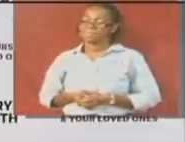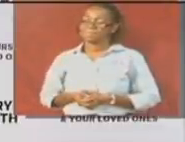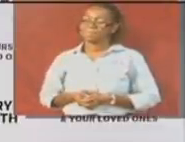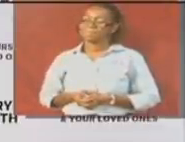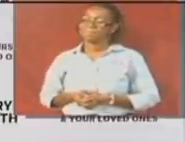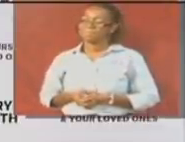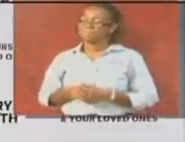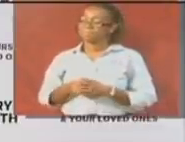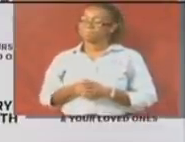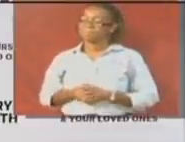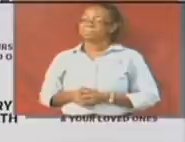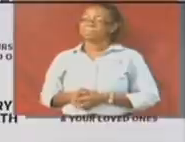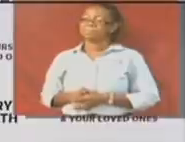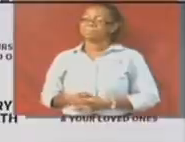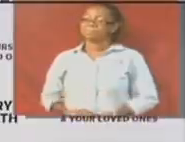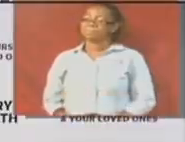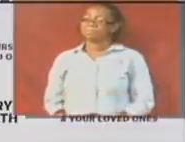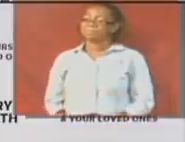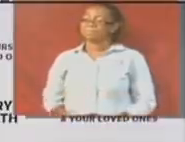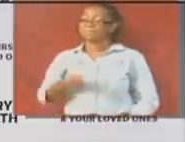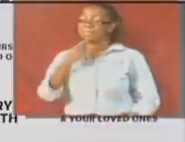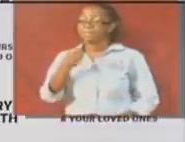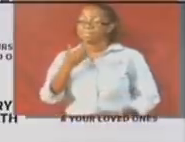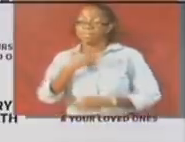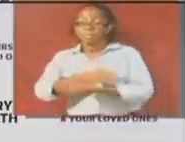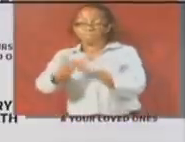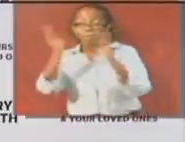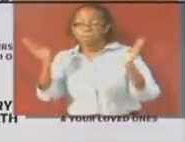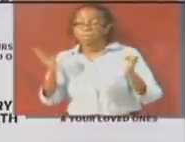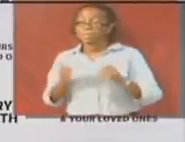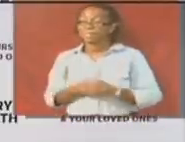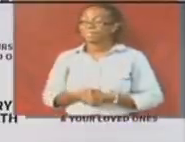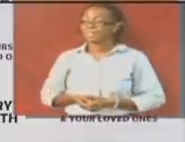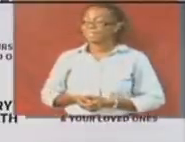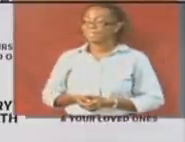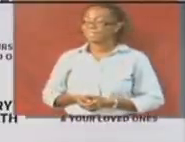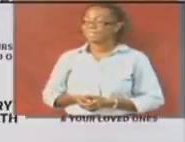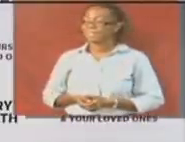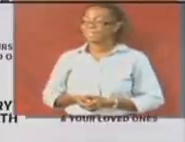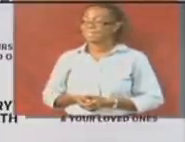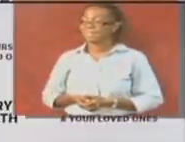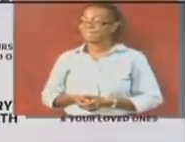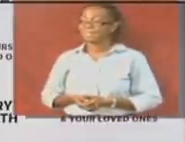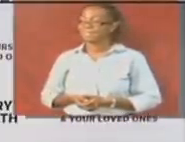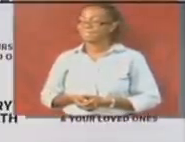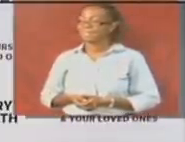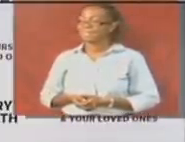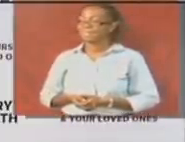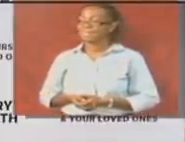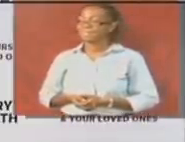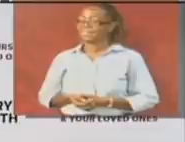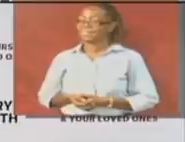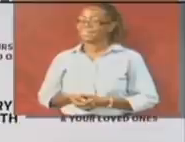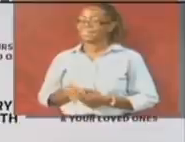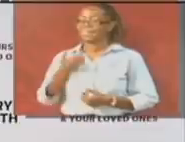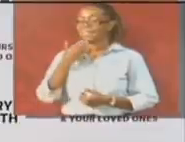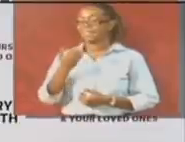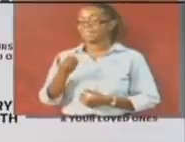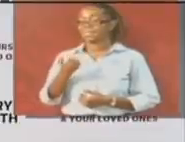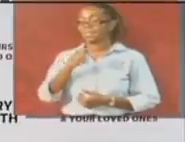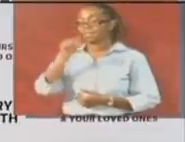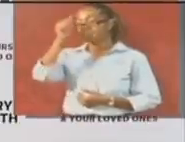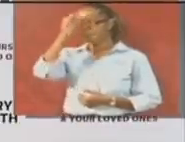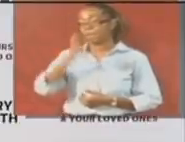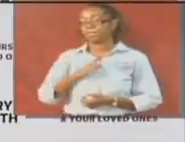TV6, we are ready for your Morning, Urvashi from TV6. My questions are for the Director of Epidemiology, Dr. Hines.